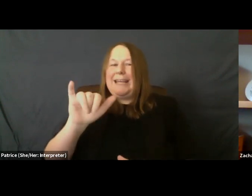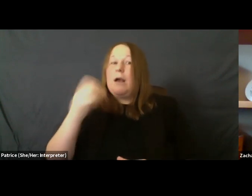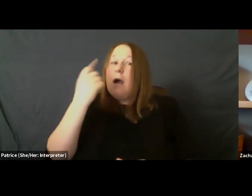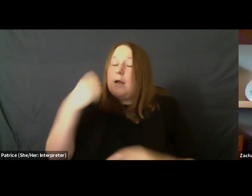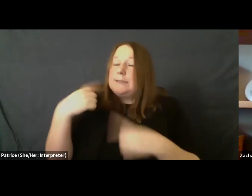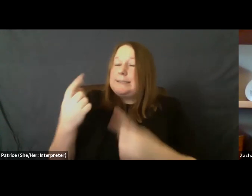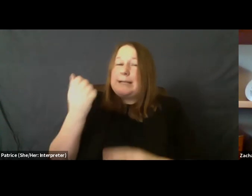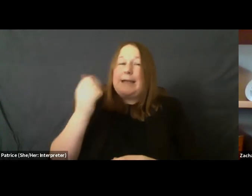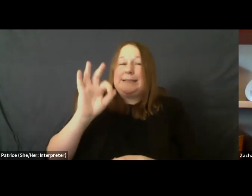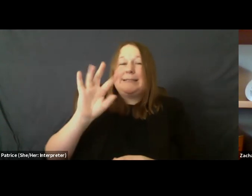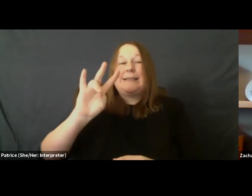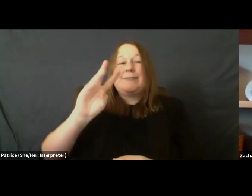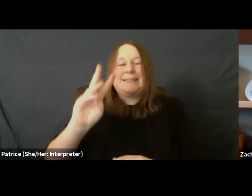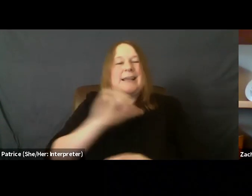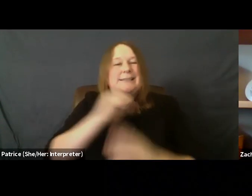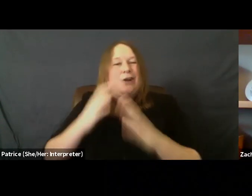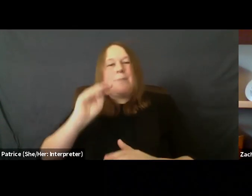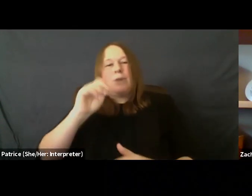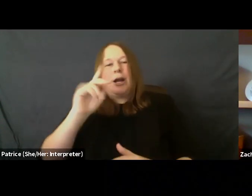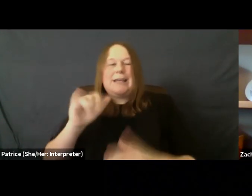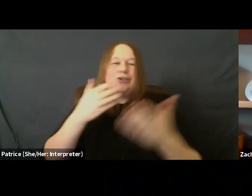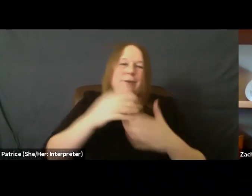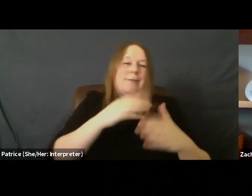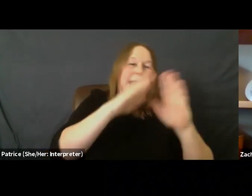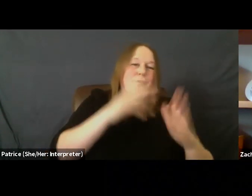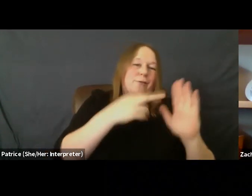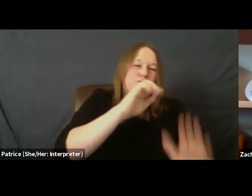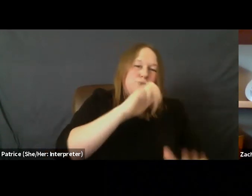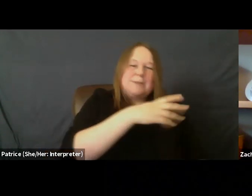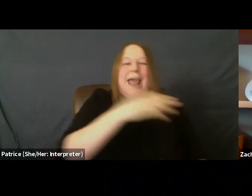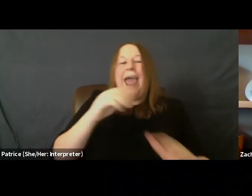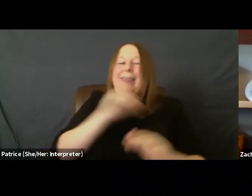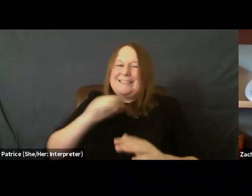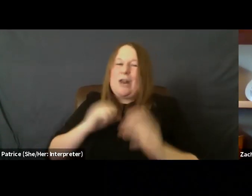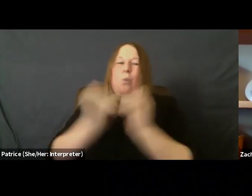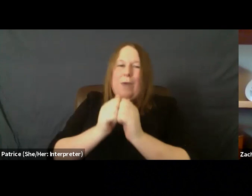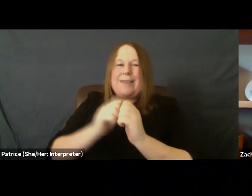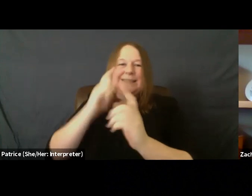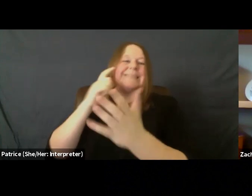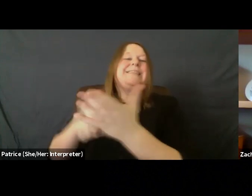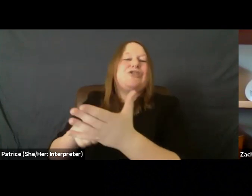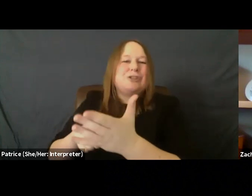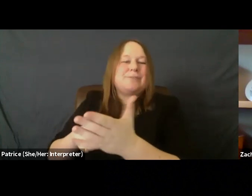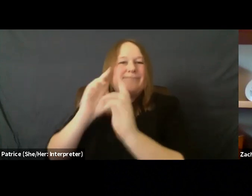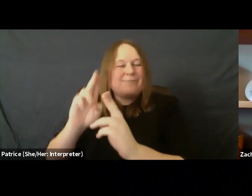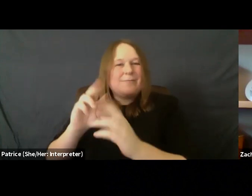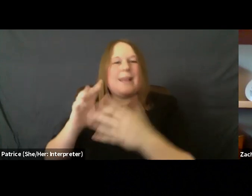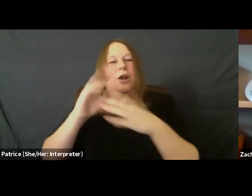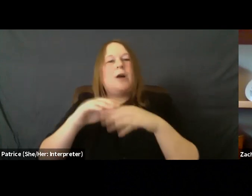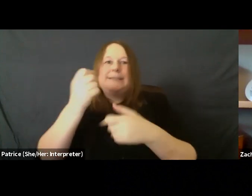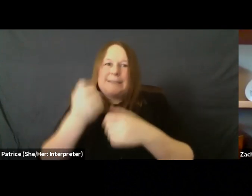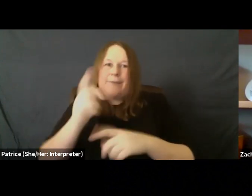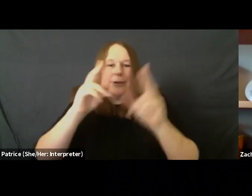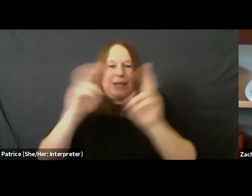1976, Senator Markey has served in both the House of Representatives and the Senate with distinction, leading on numerous issues,